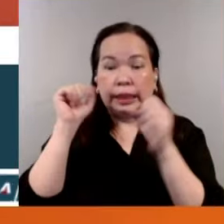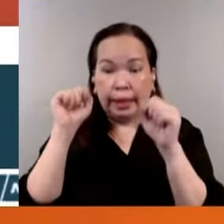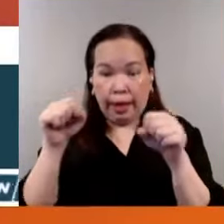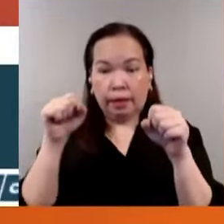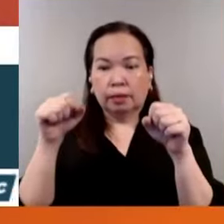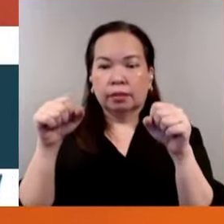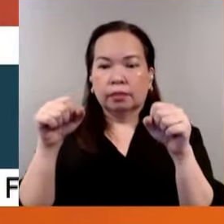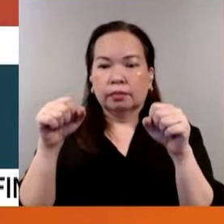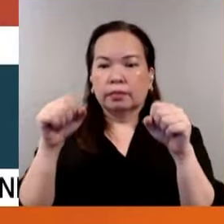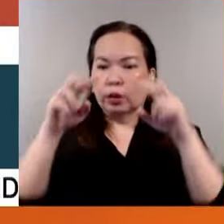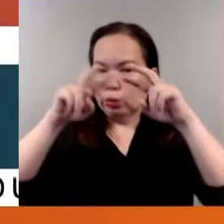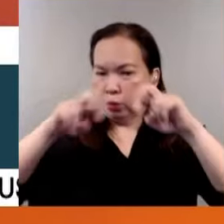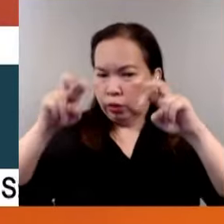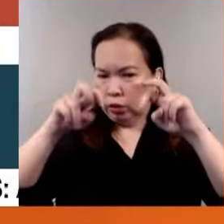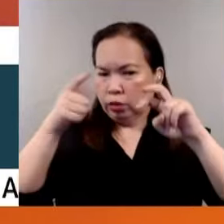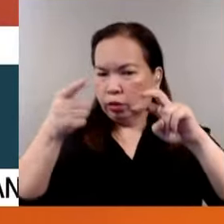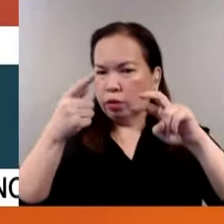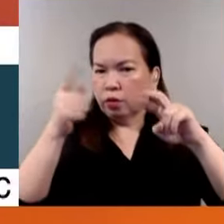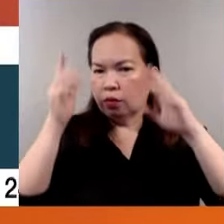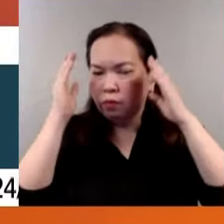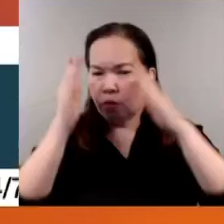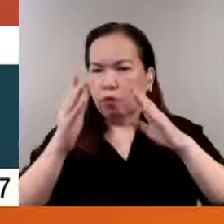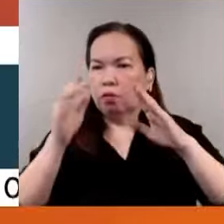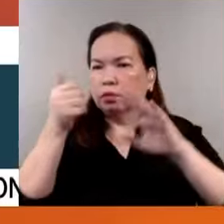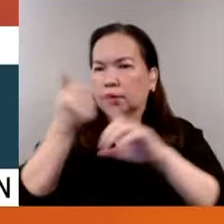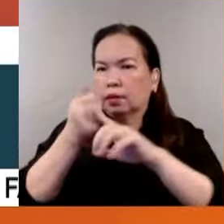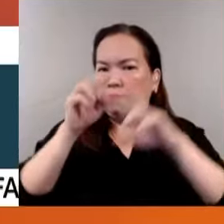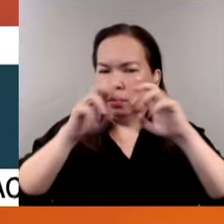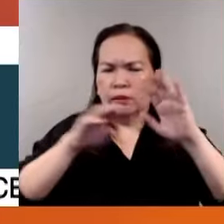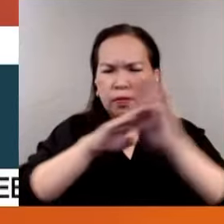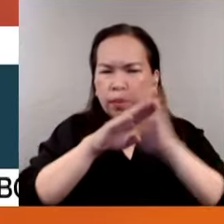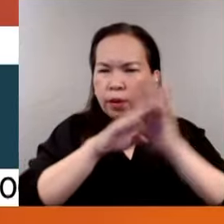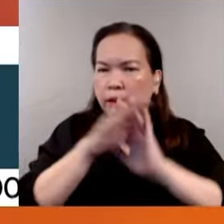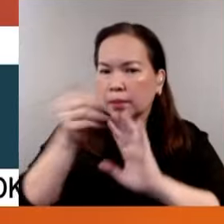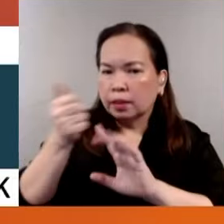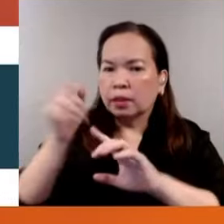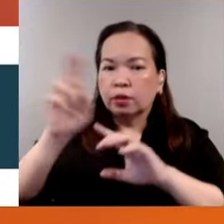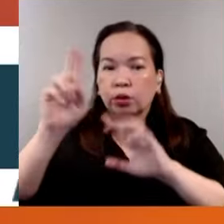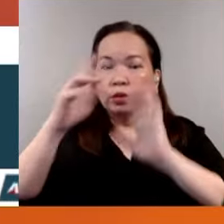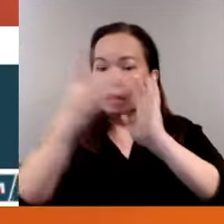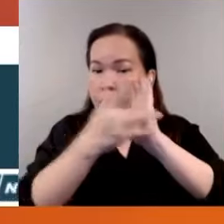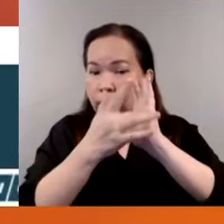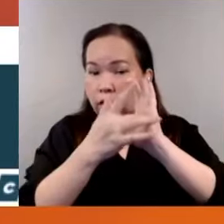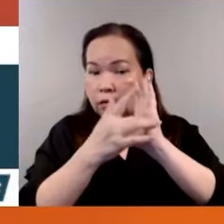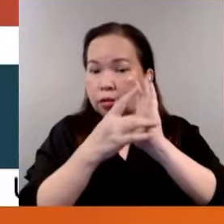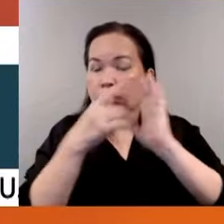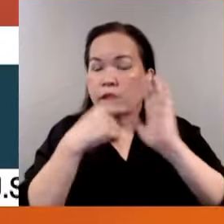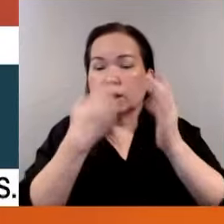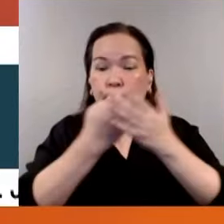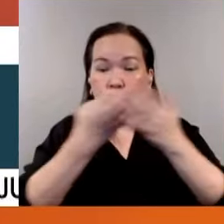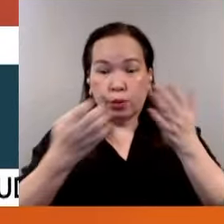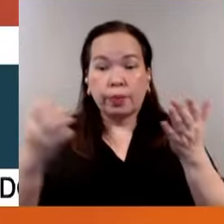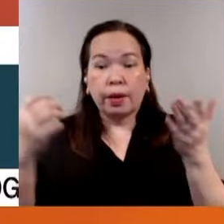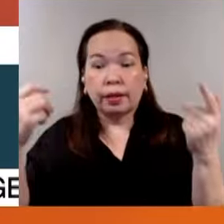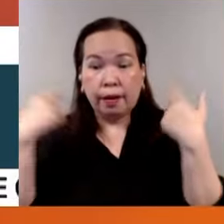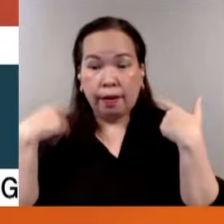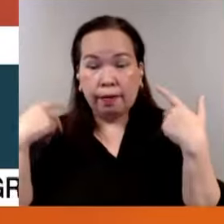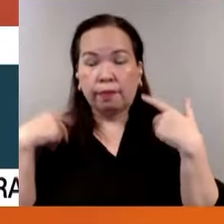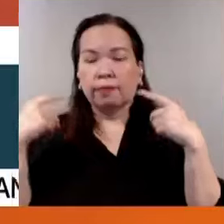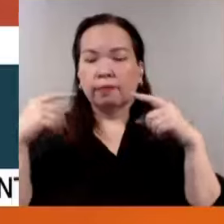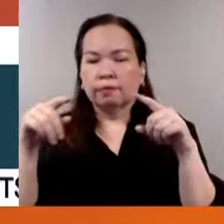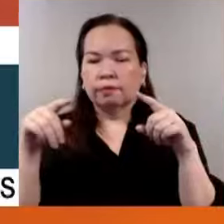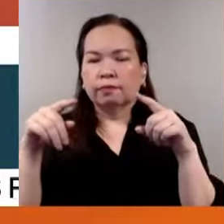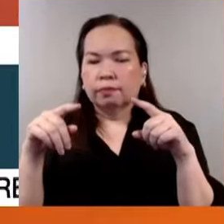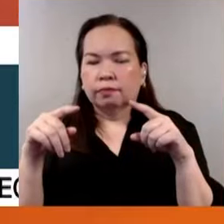makapag-research, gagawin mo yung iyong R&D, yung pananaliksik, gamit itong mga equipment at saka mga bagong teknolohiya